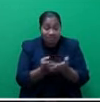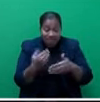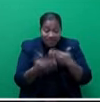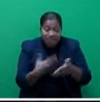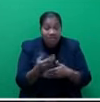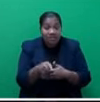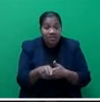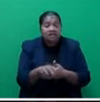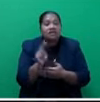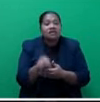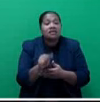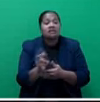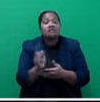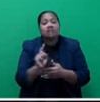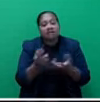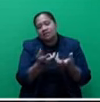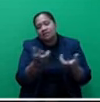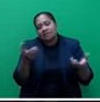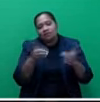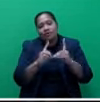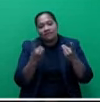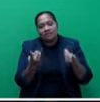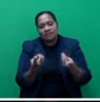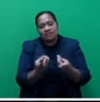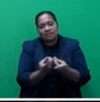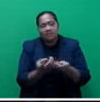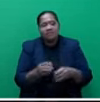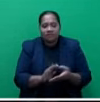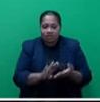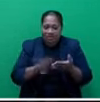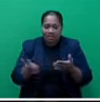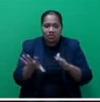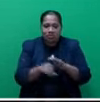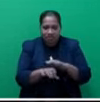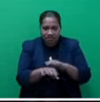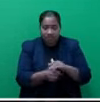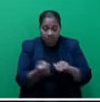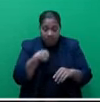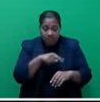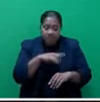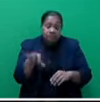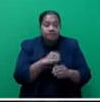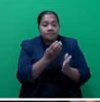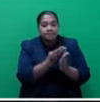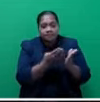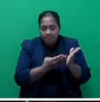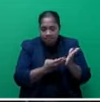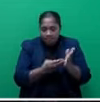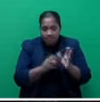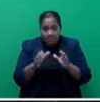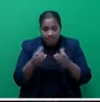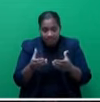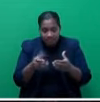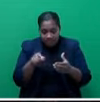a separate division or an anti-corruption court is for us to take this bill to the committees and let